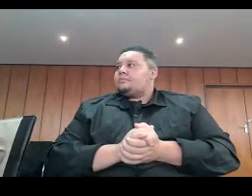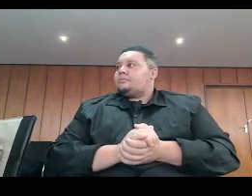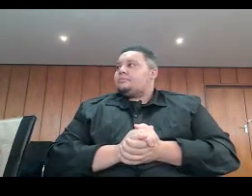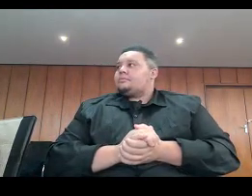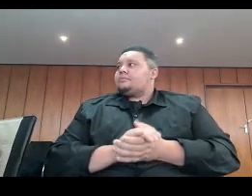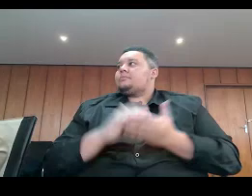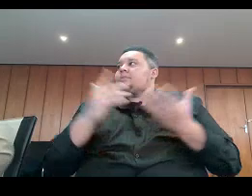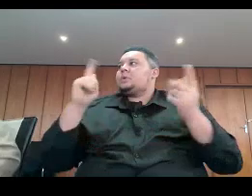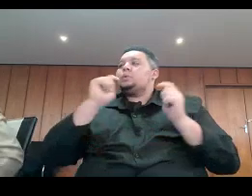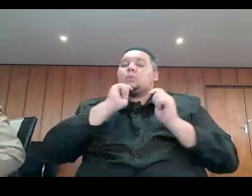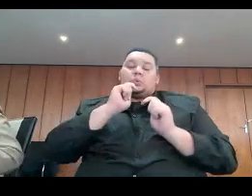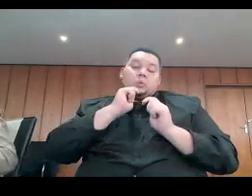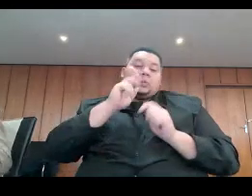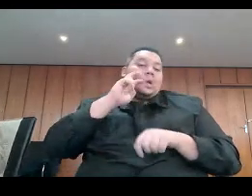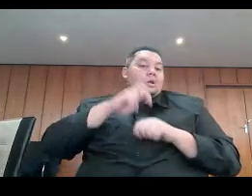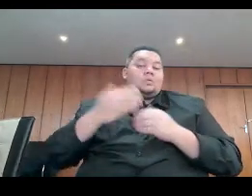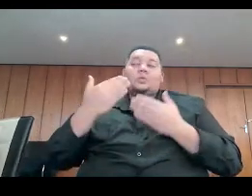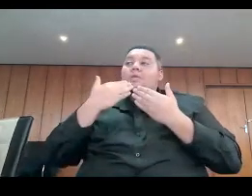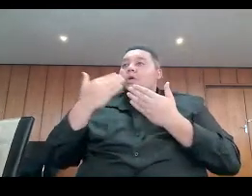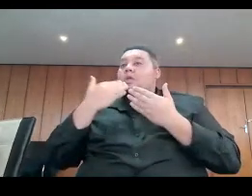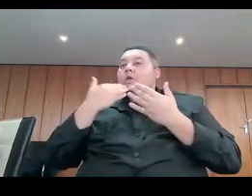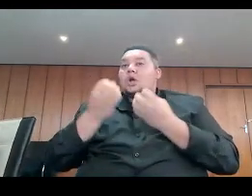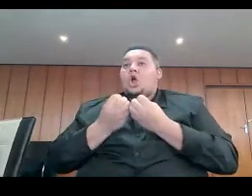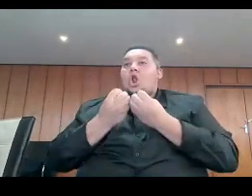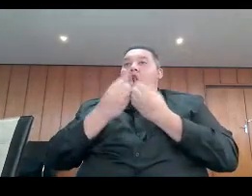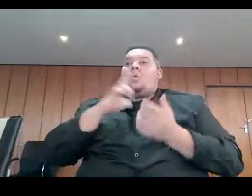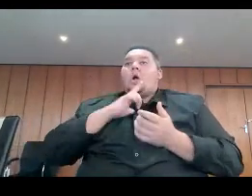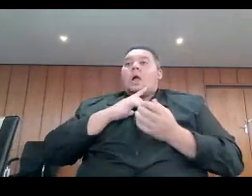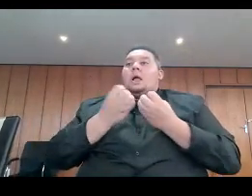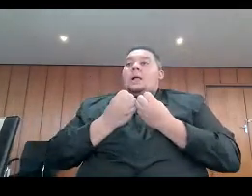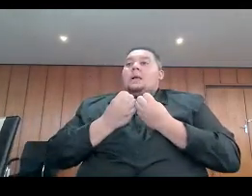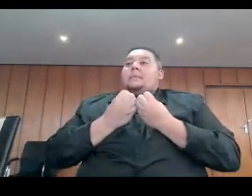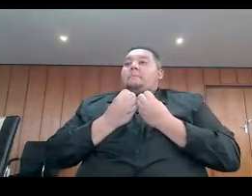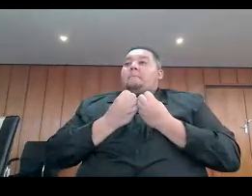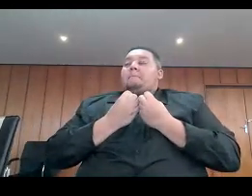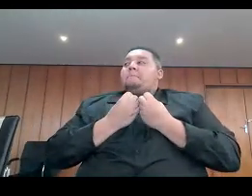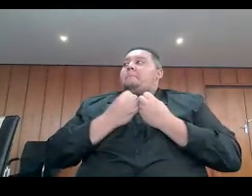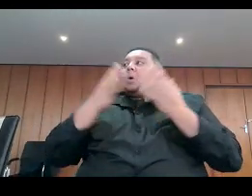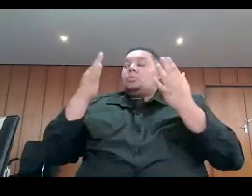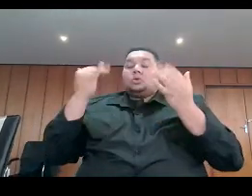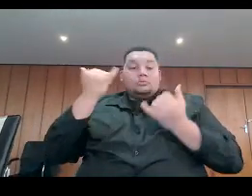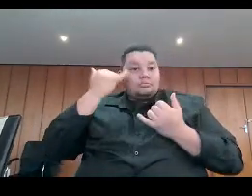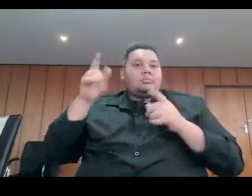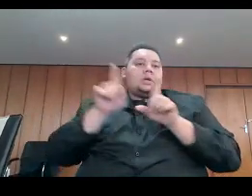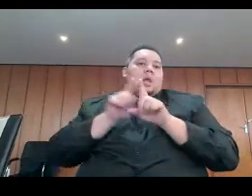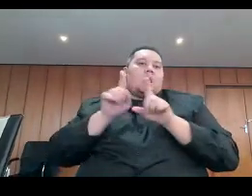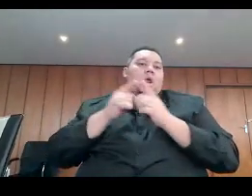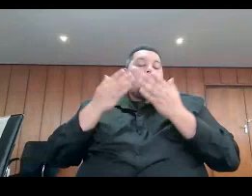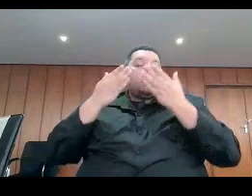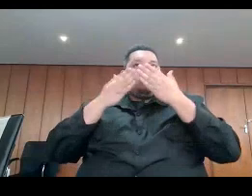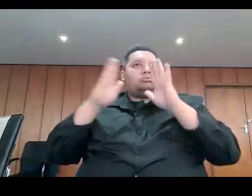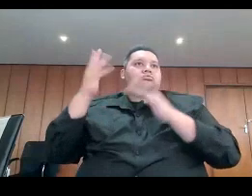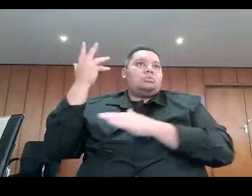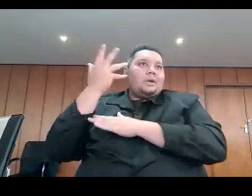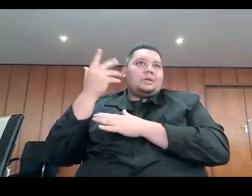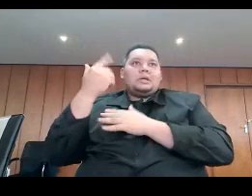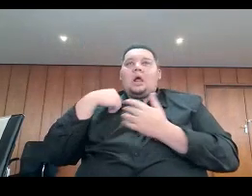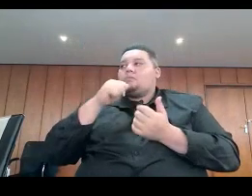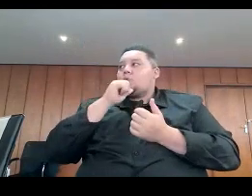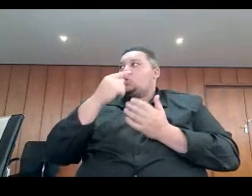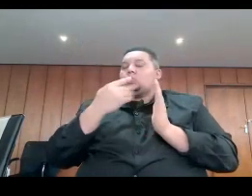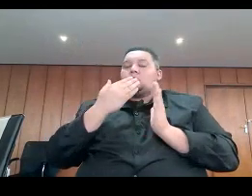I just really have to thank you so much for that most inspiring and comprehensive lecture. I think I wasn't really